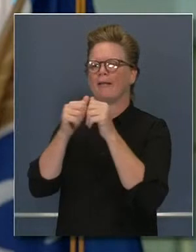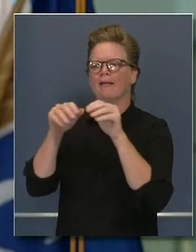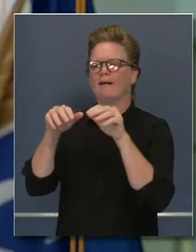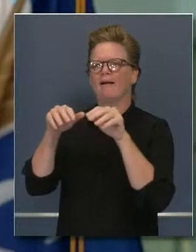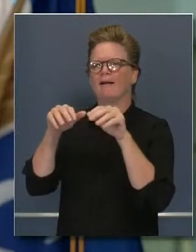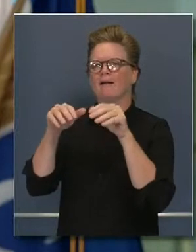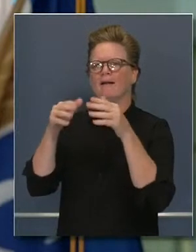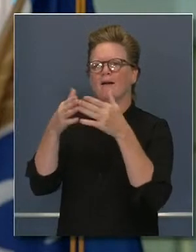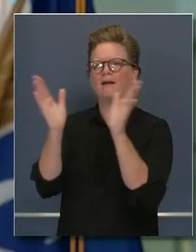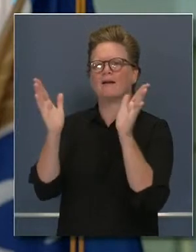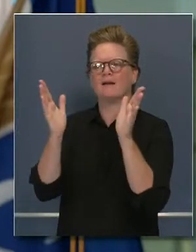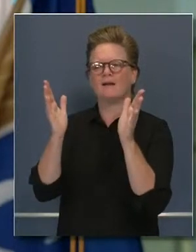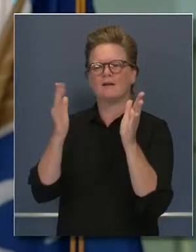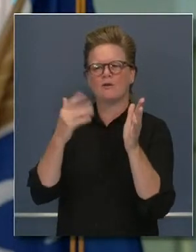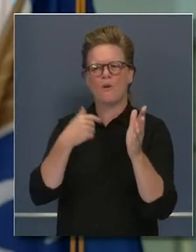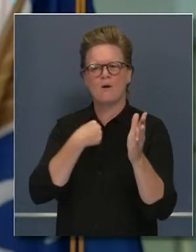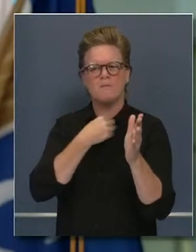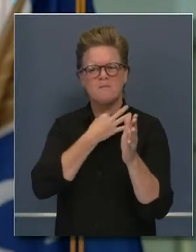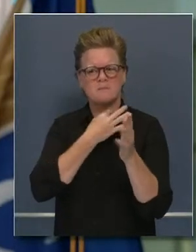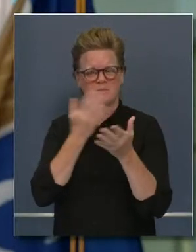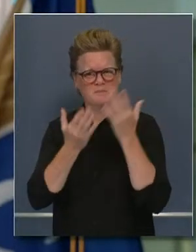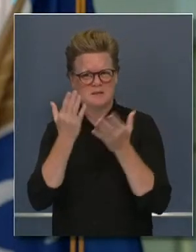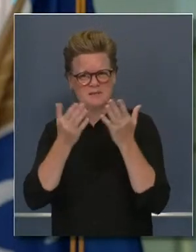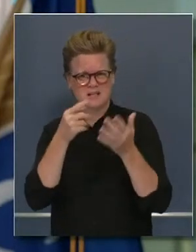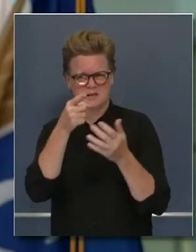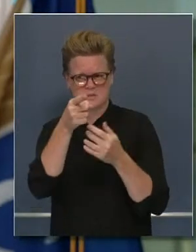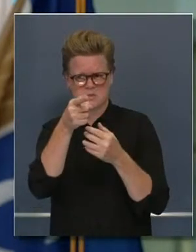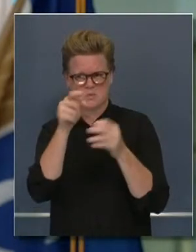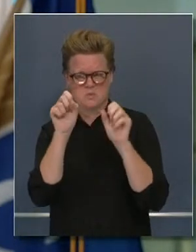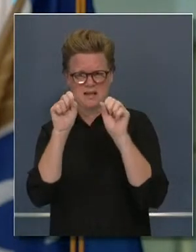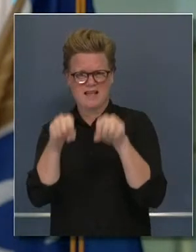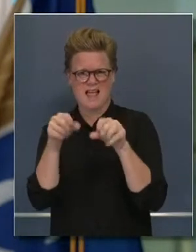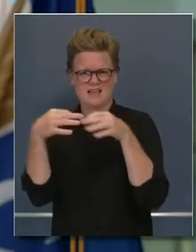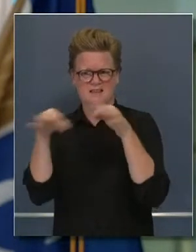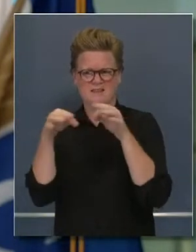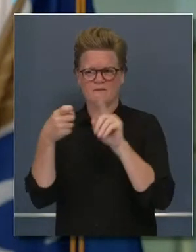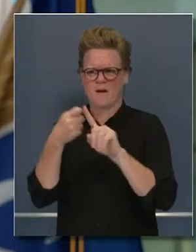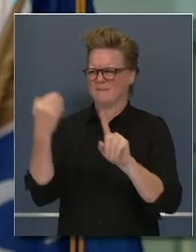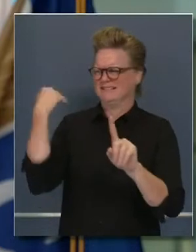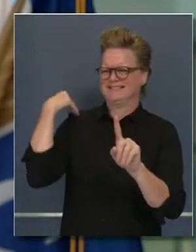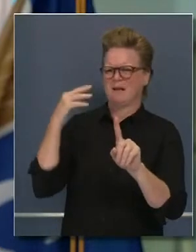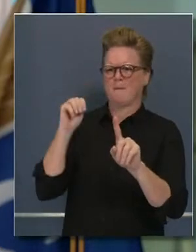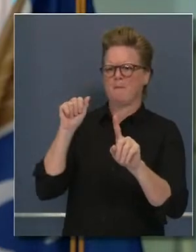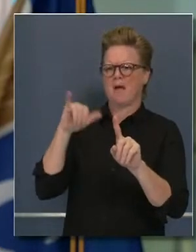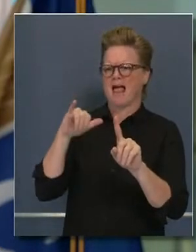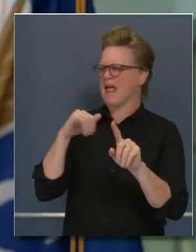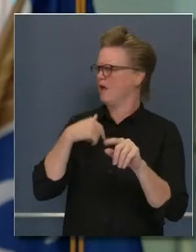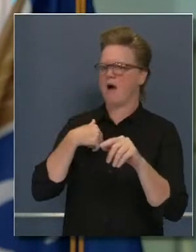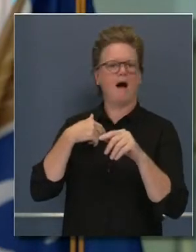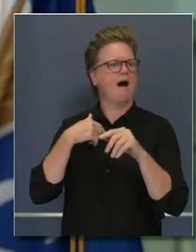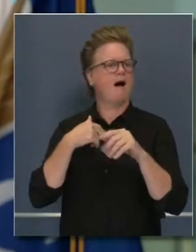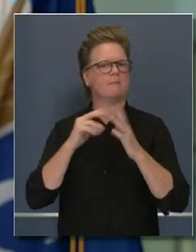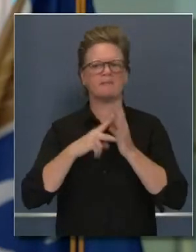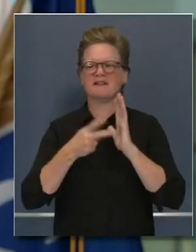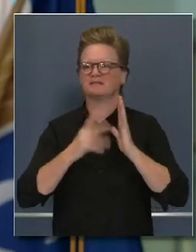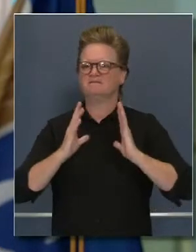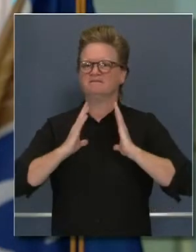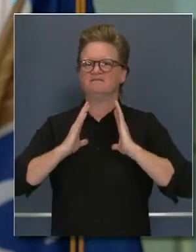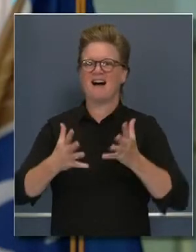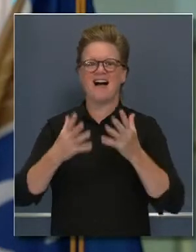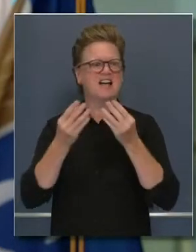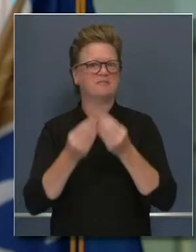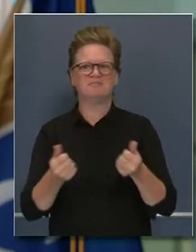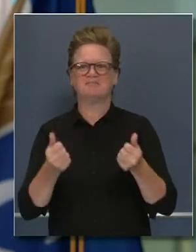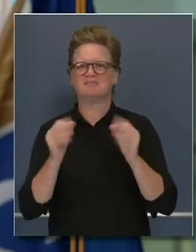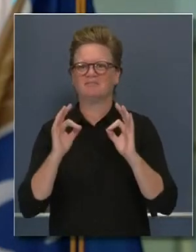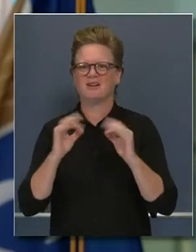and maybe don't remember what happened back in May and they let down their guard? Yeah, well, I think the latter part of your question was the answer to the first part of your question, and